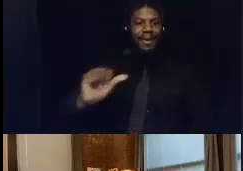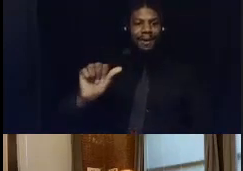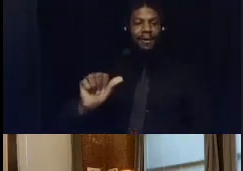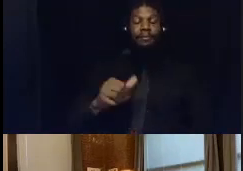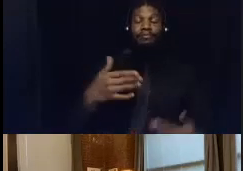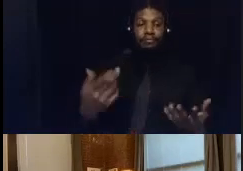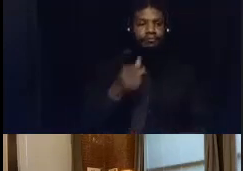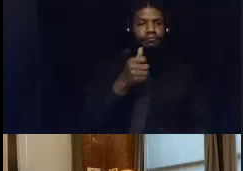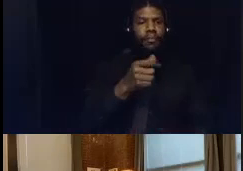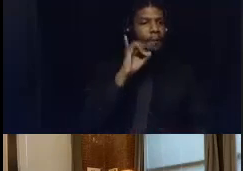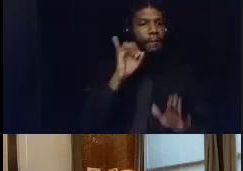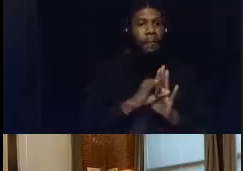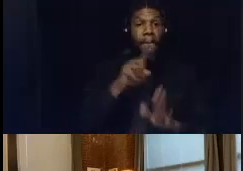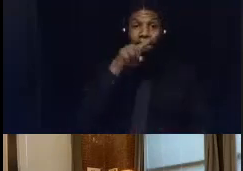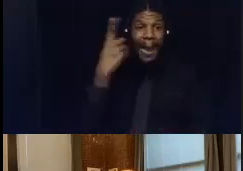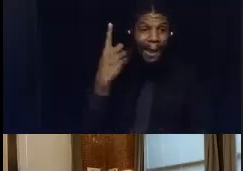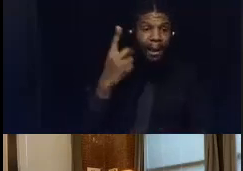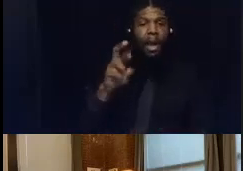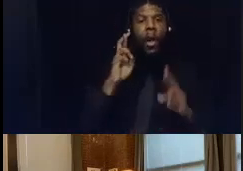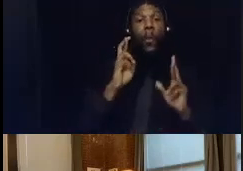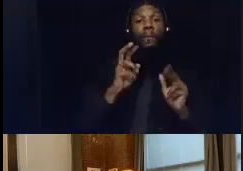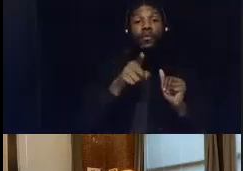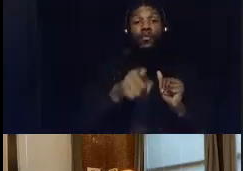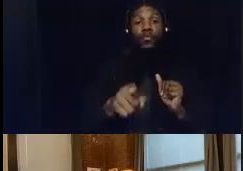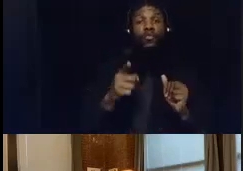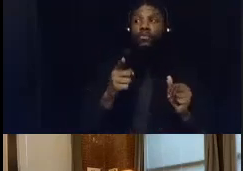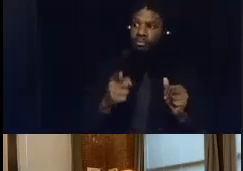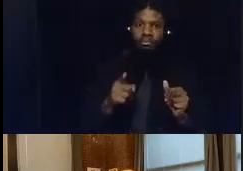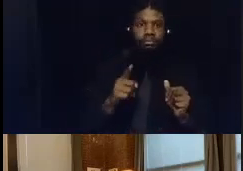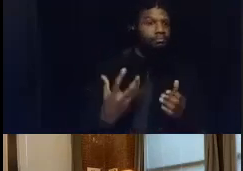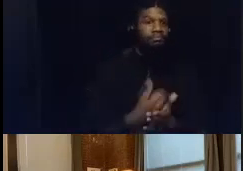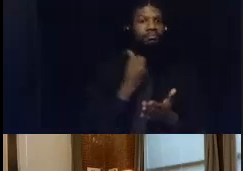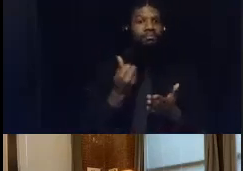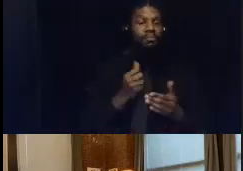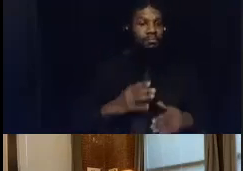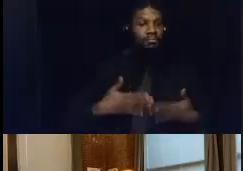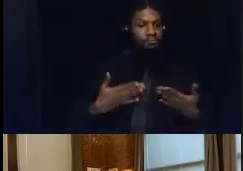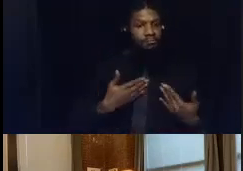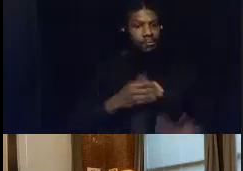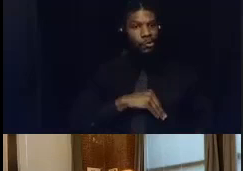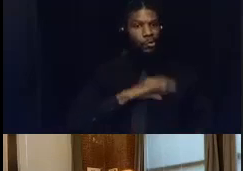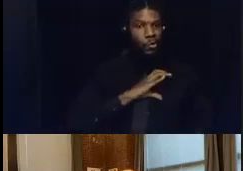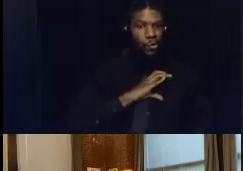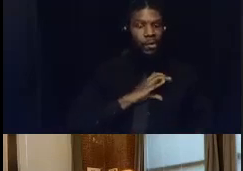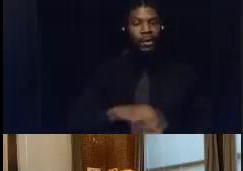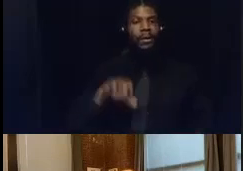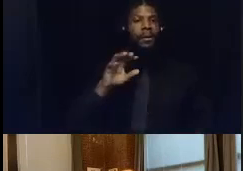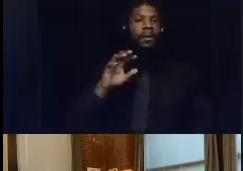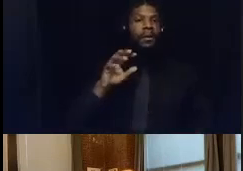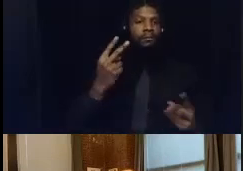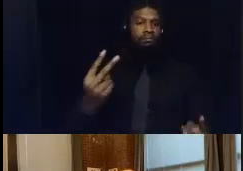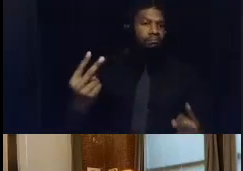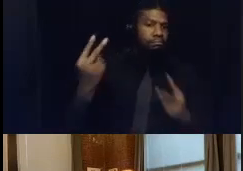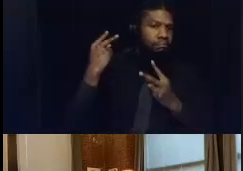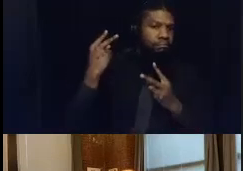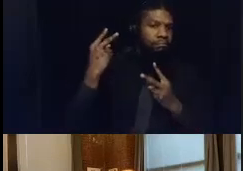viewer in this exhibition, I hope you find space for joy, memorial, and meaning for our